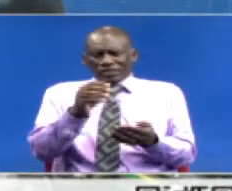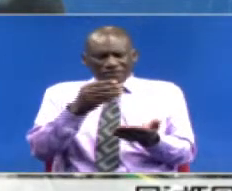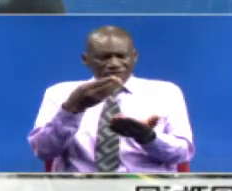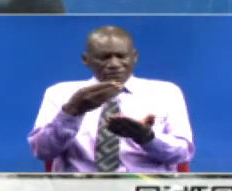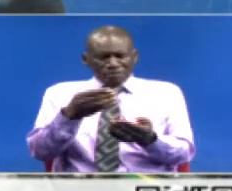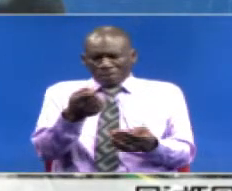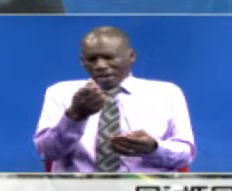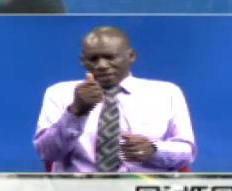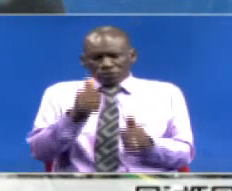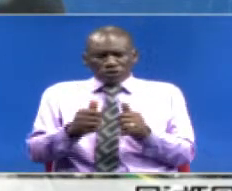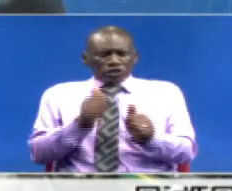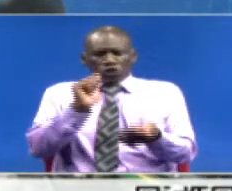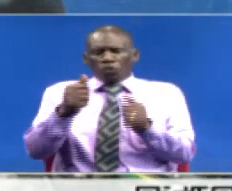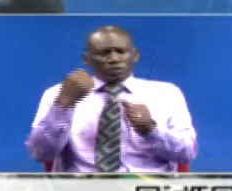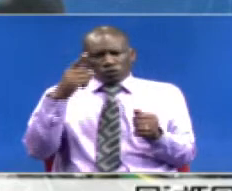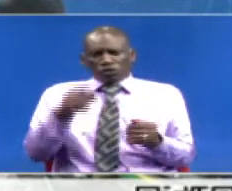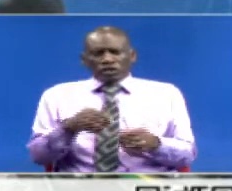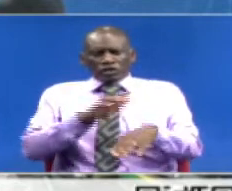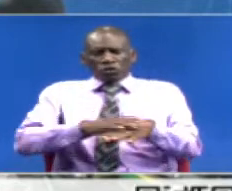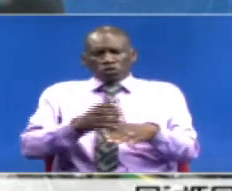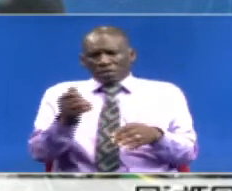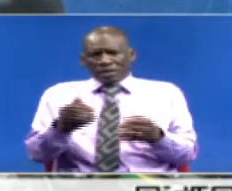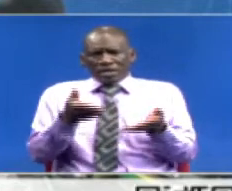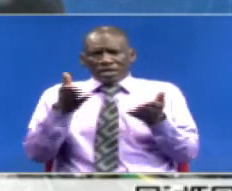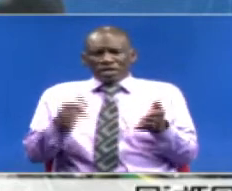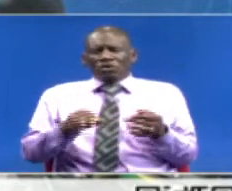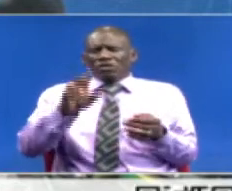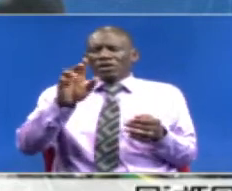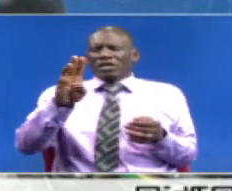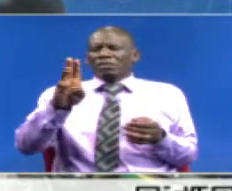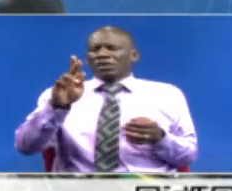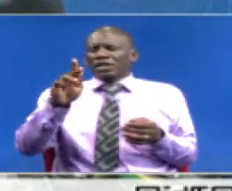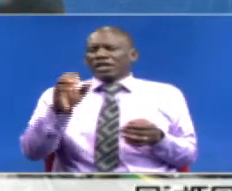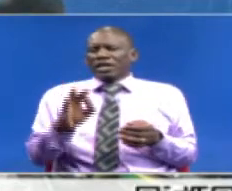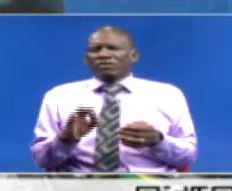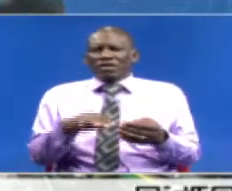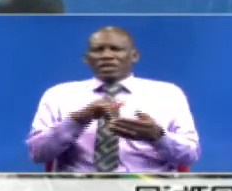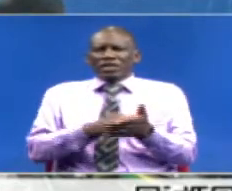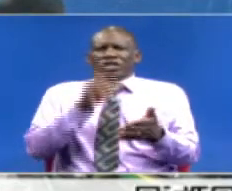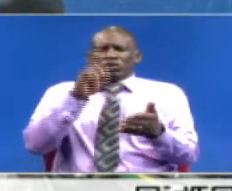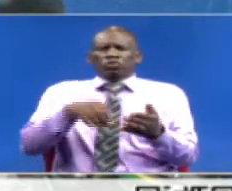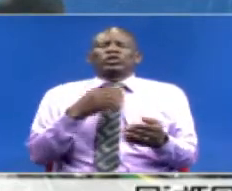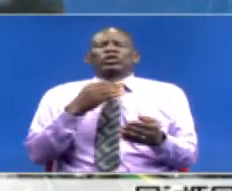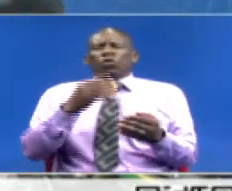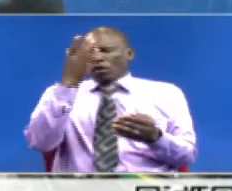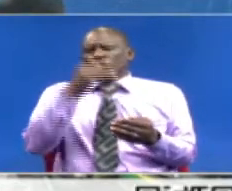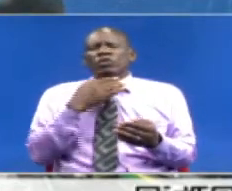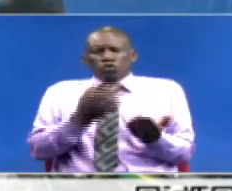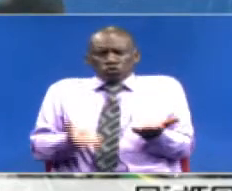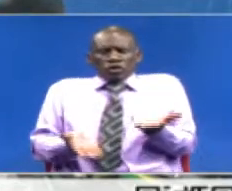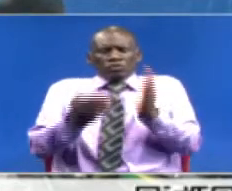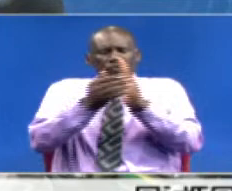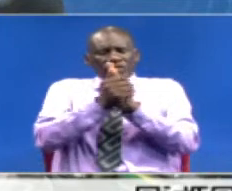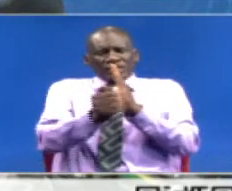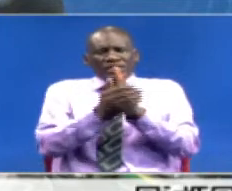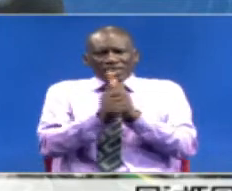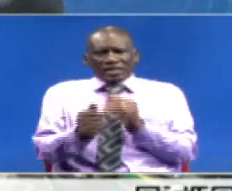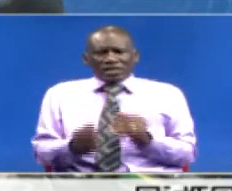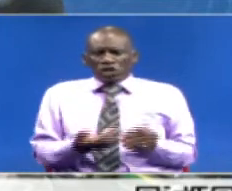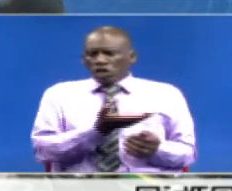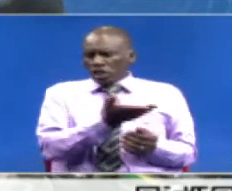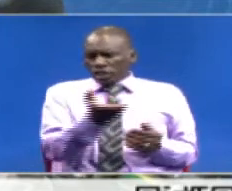ni pesa tamu, ambapo size WKF hiyo ndio tunataka kuinua hizi talent au wenye